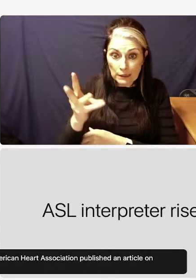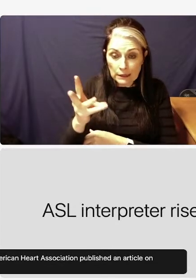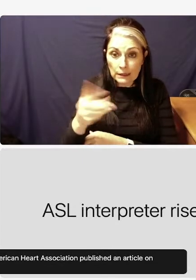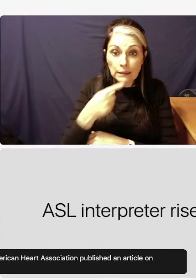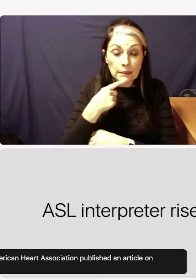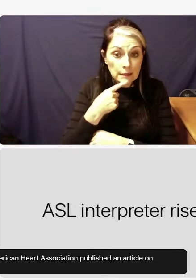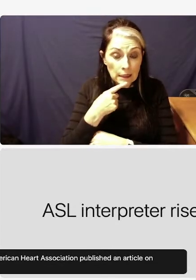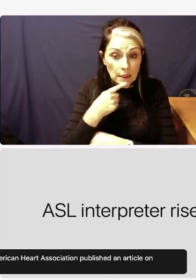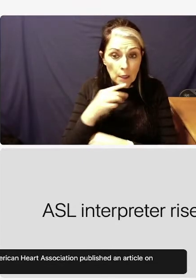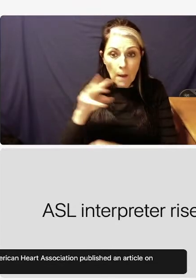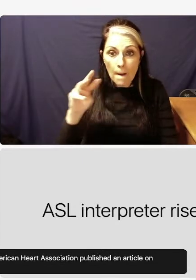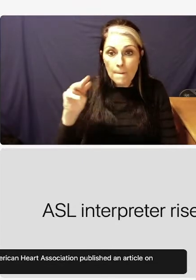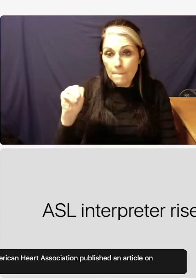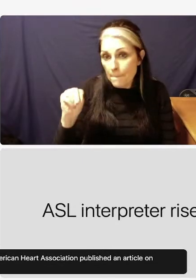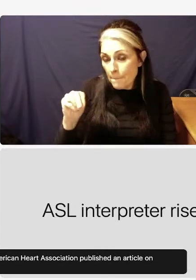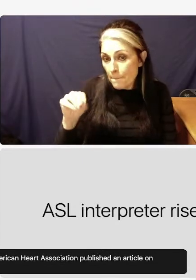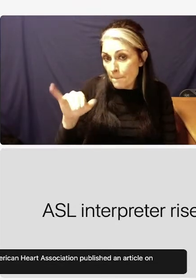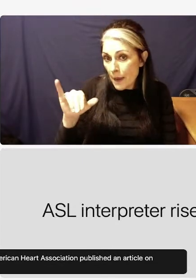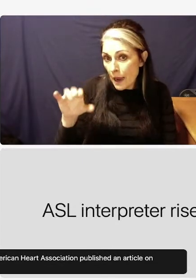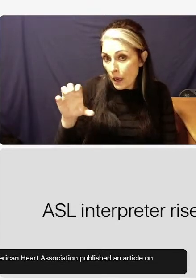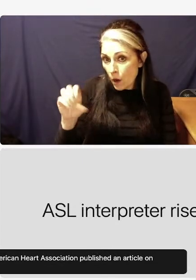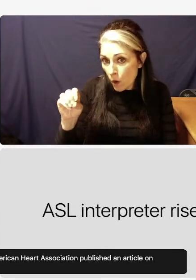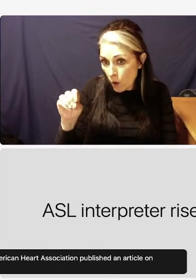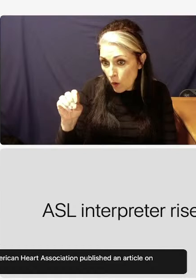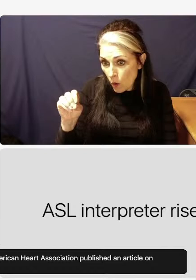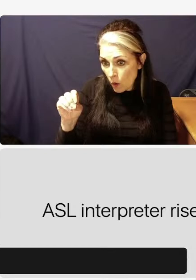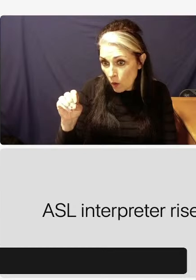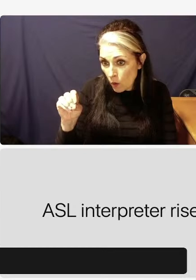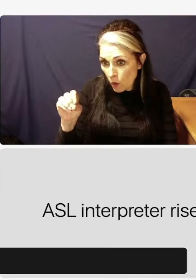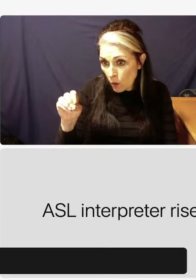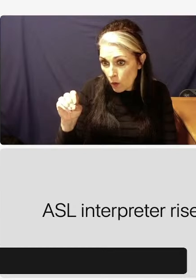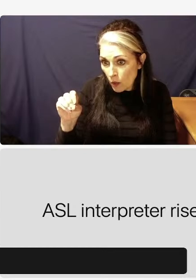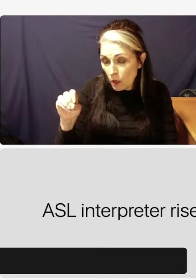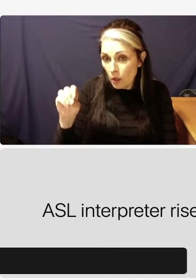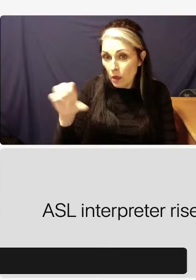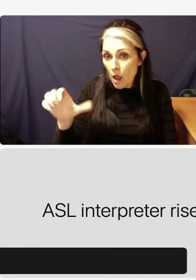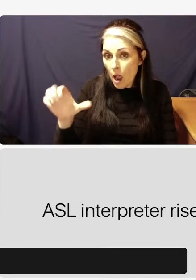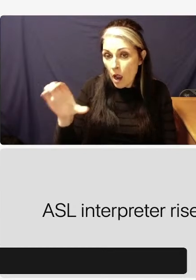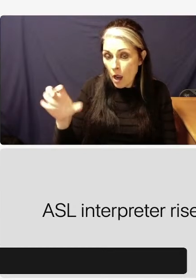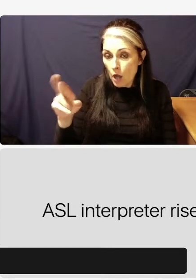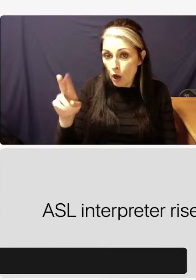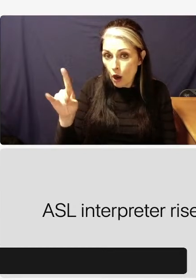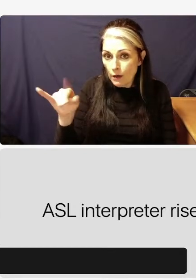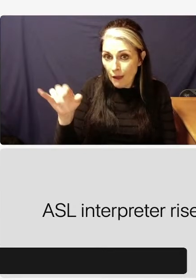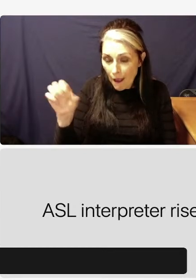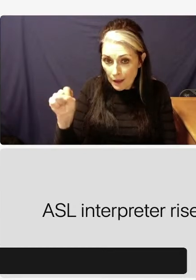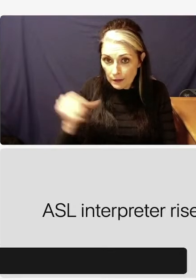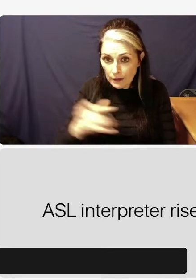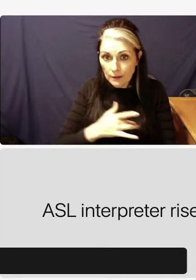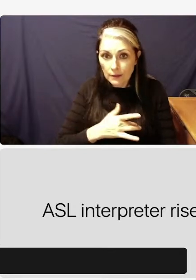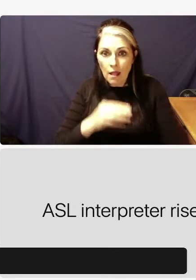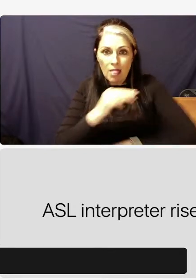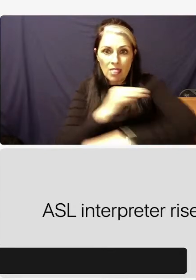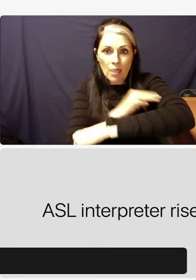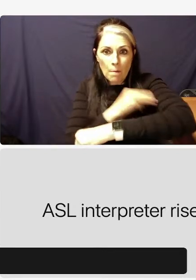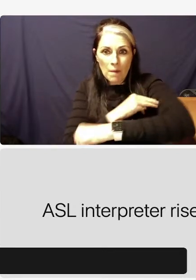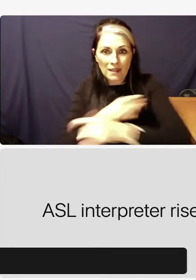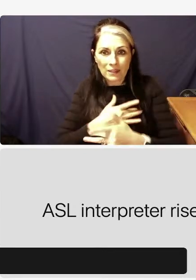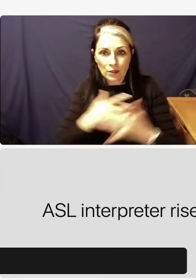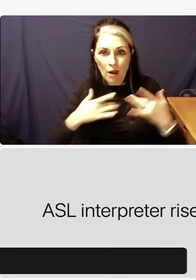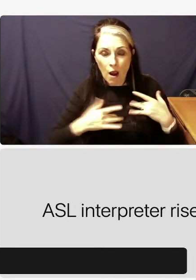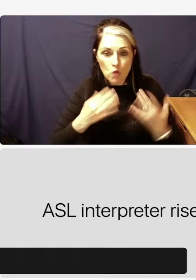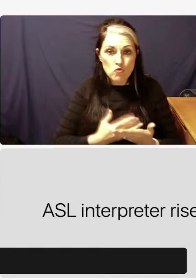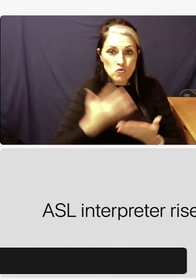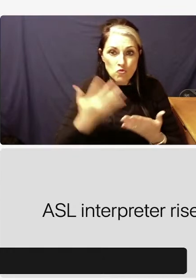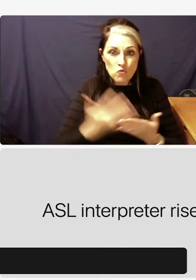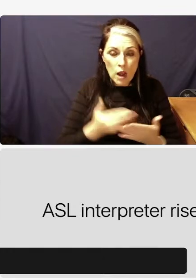my myocardia sorry while myocarditis the inflammation of cardiac muscles may be rare among children who